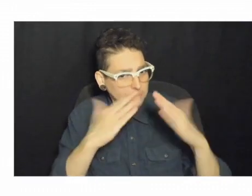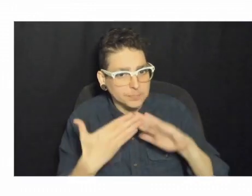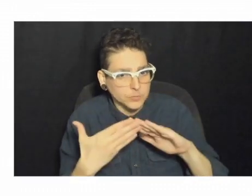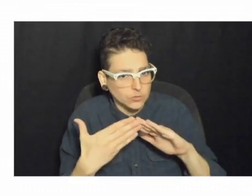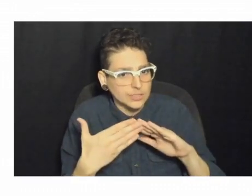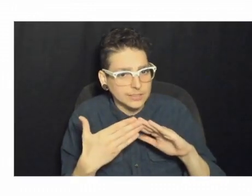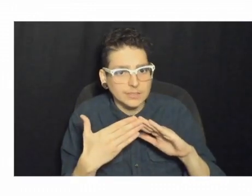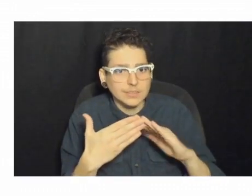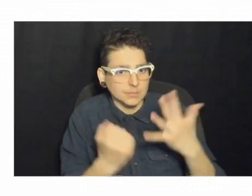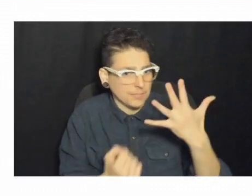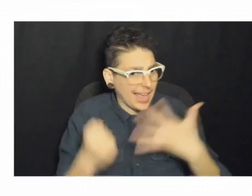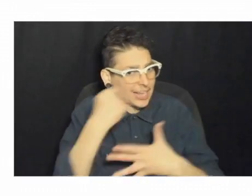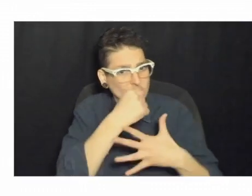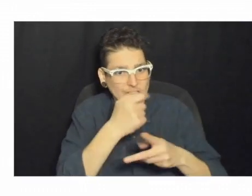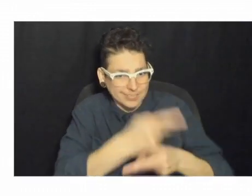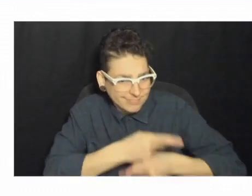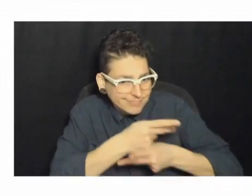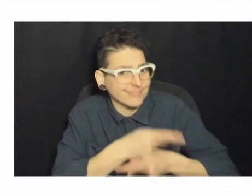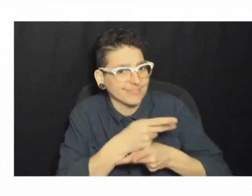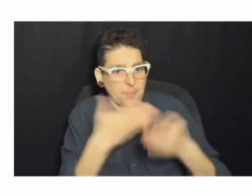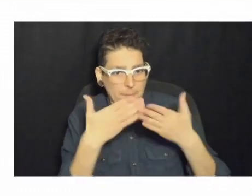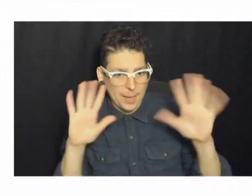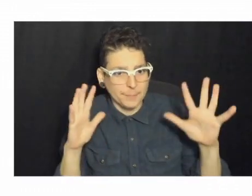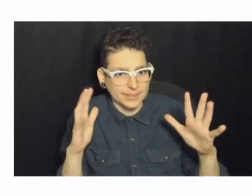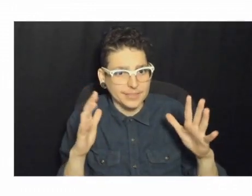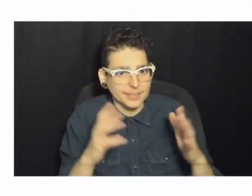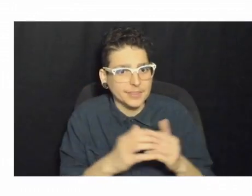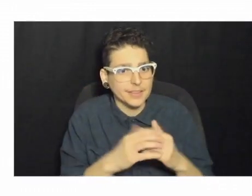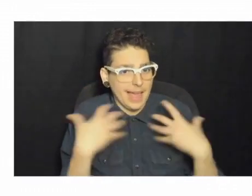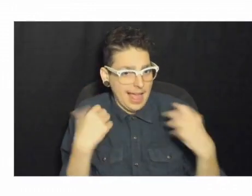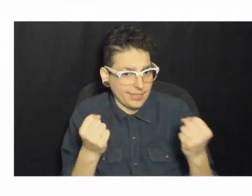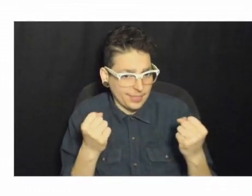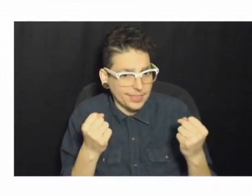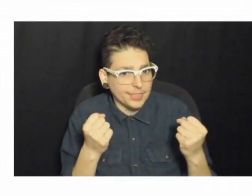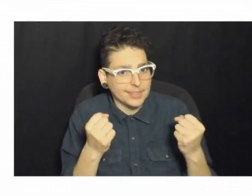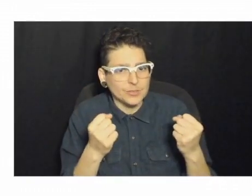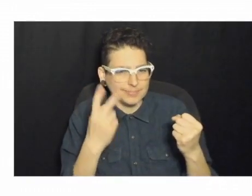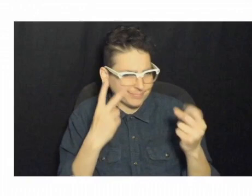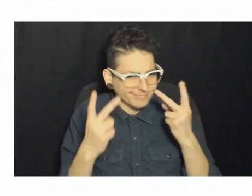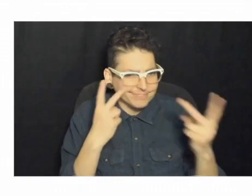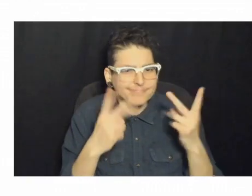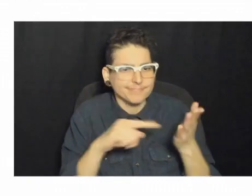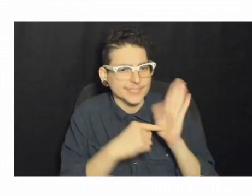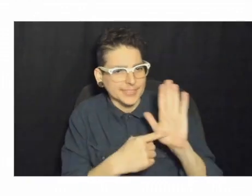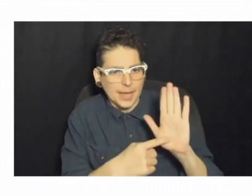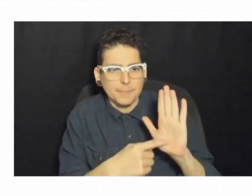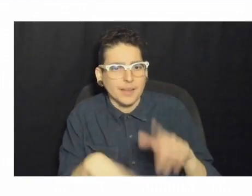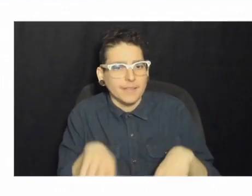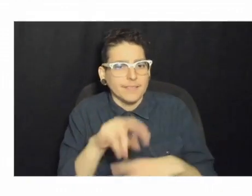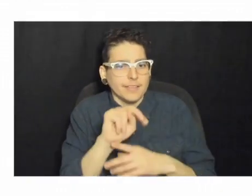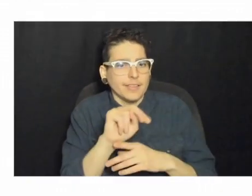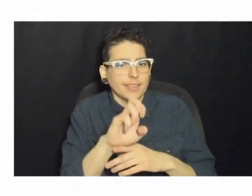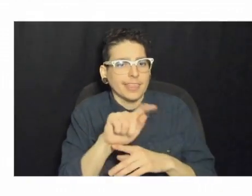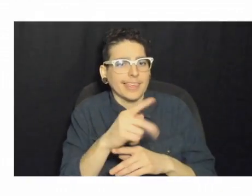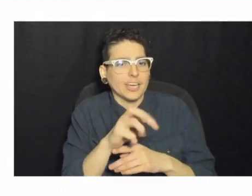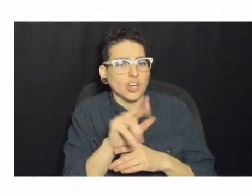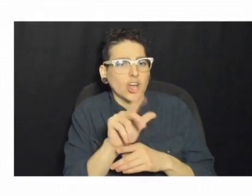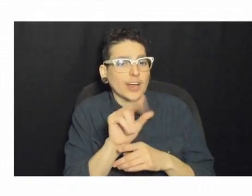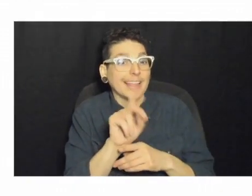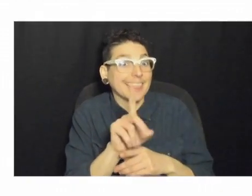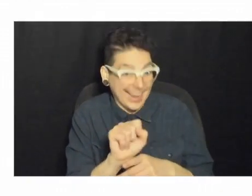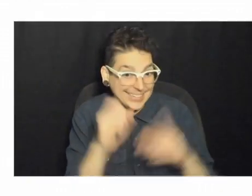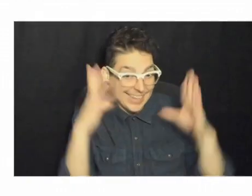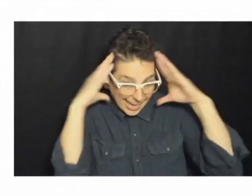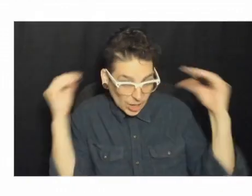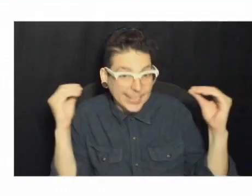Netherlands where I think that's where that, is definitely true. And I think, we do ourselves a disservice in public health